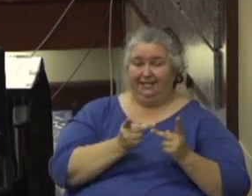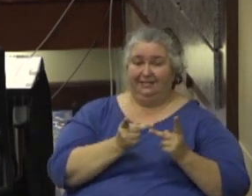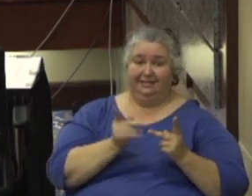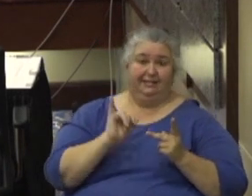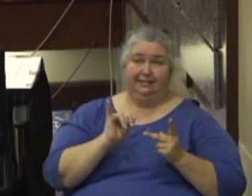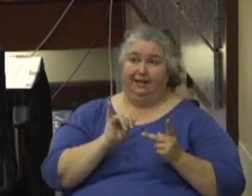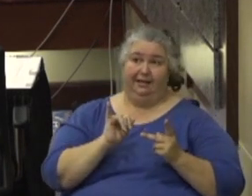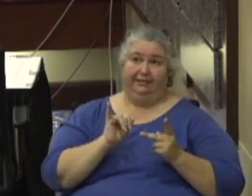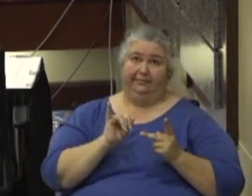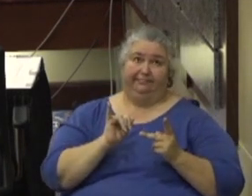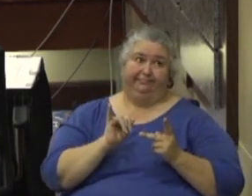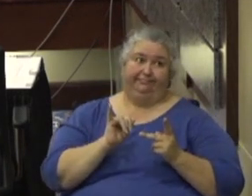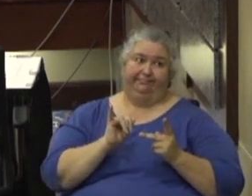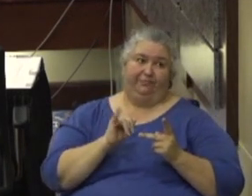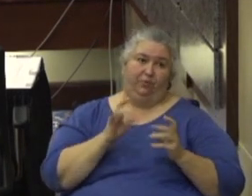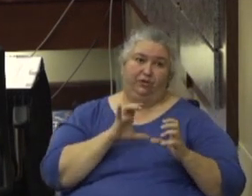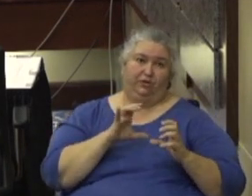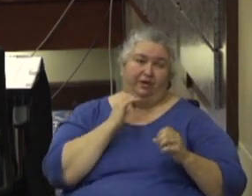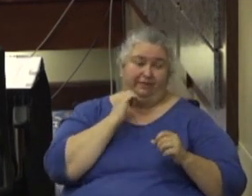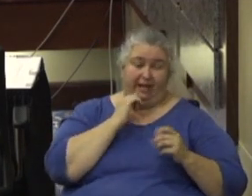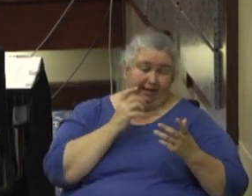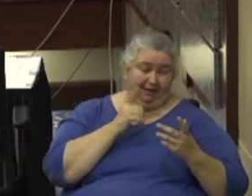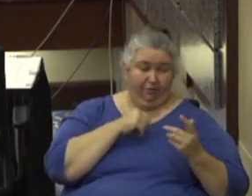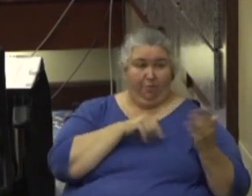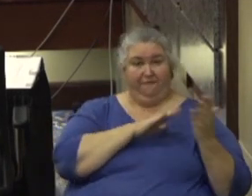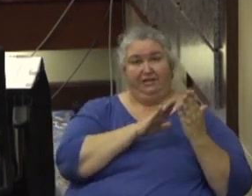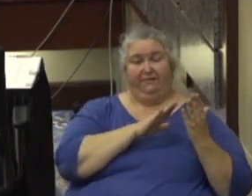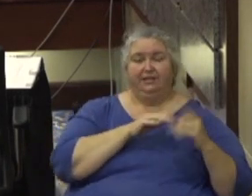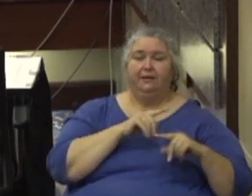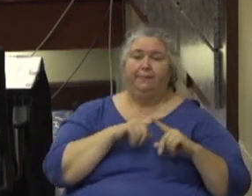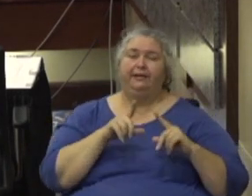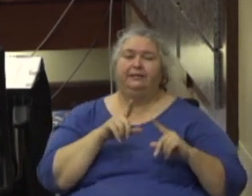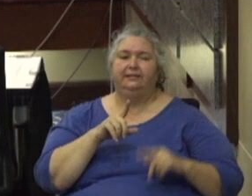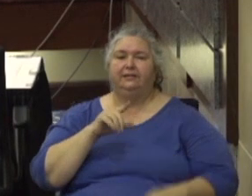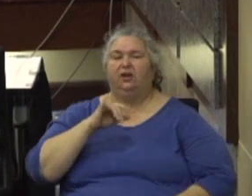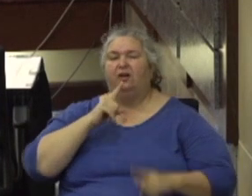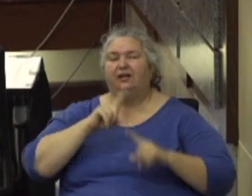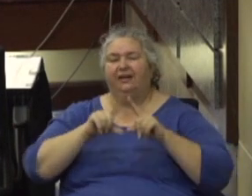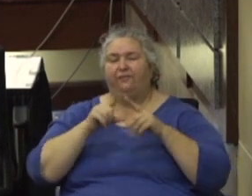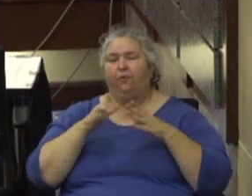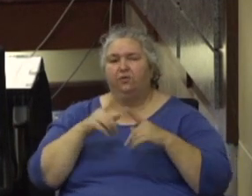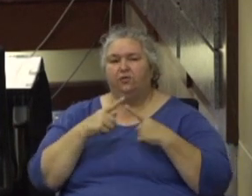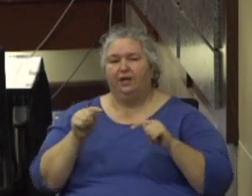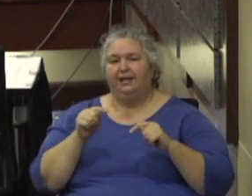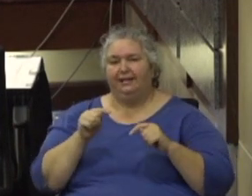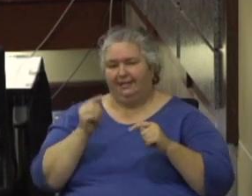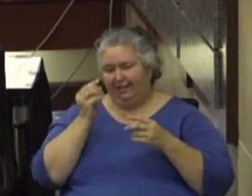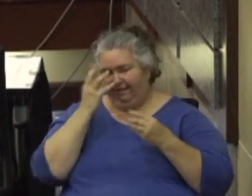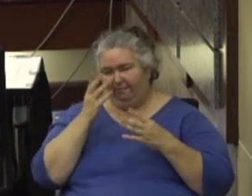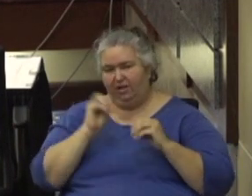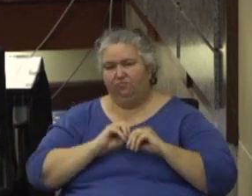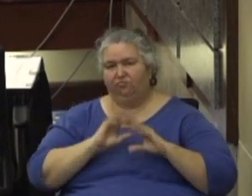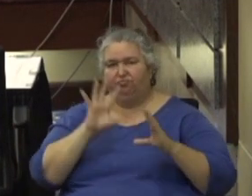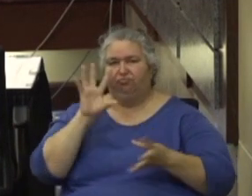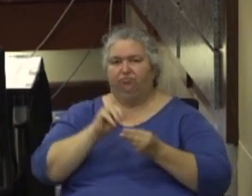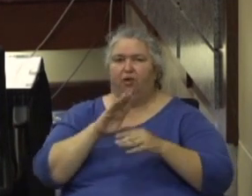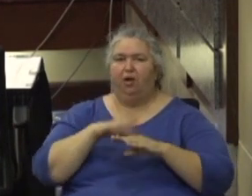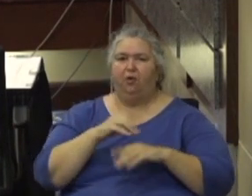seeing each other face to face. So there are lots of ways that we're trying to get that information all consolidated into one location.